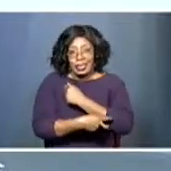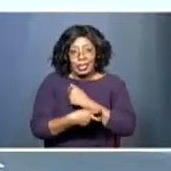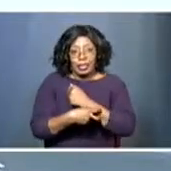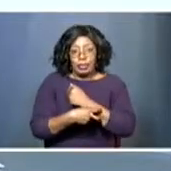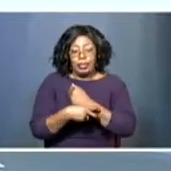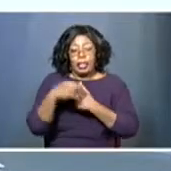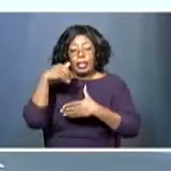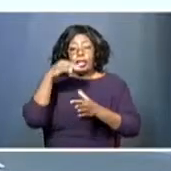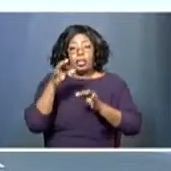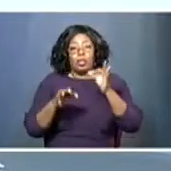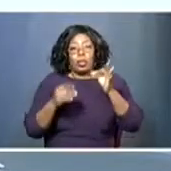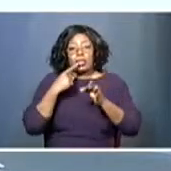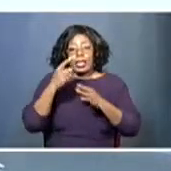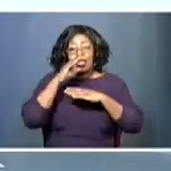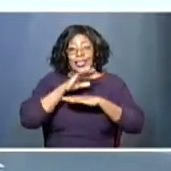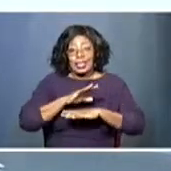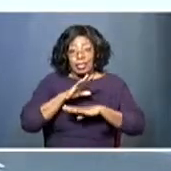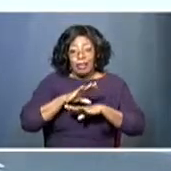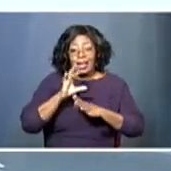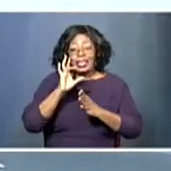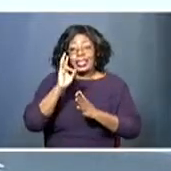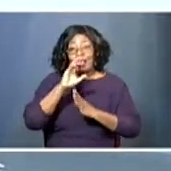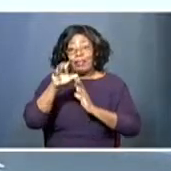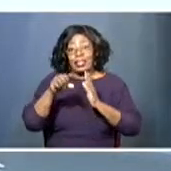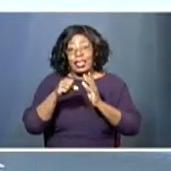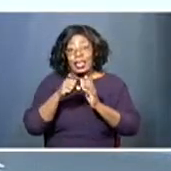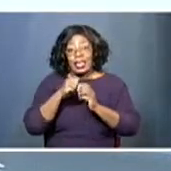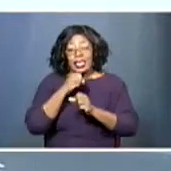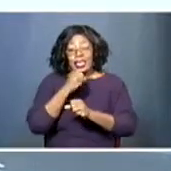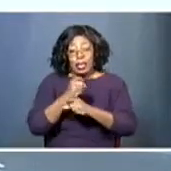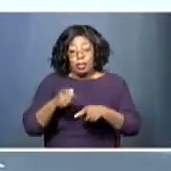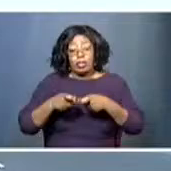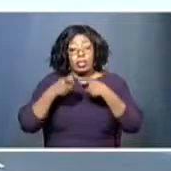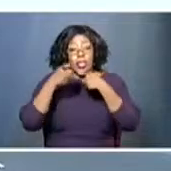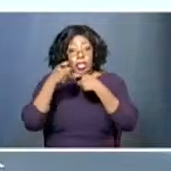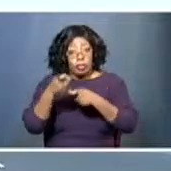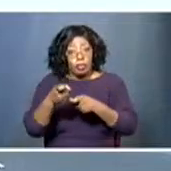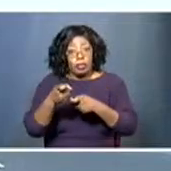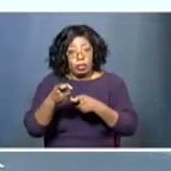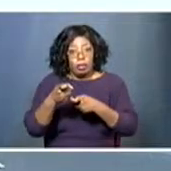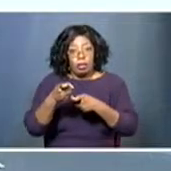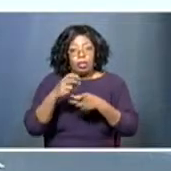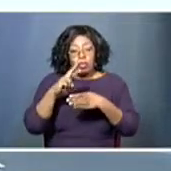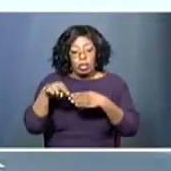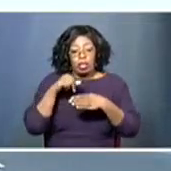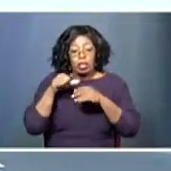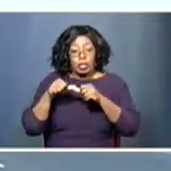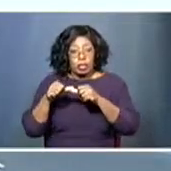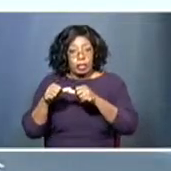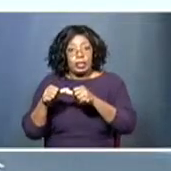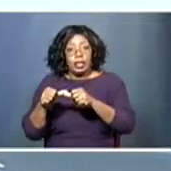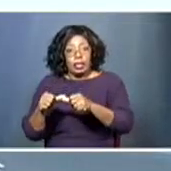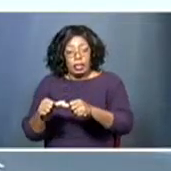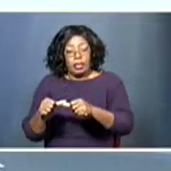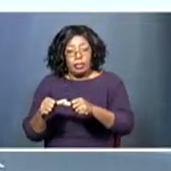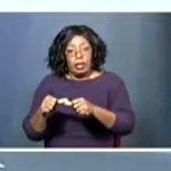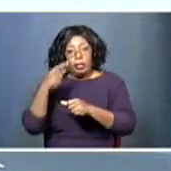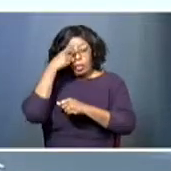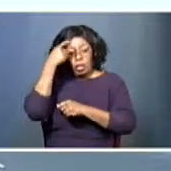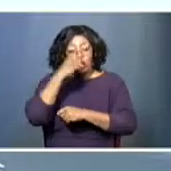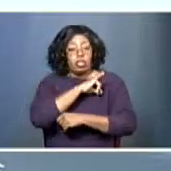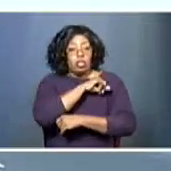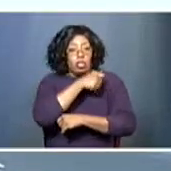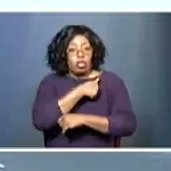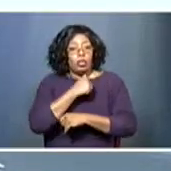hearing, the court said it was satisfied the 7 years imposed by the magistrate could not be sustained in the circumstances, as Johnson was